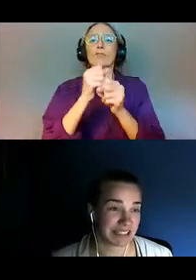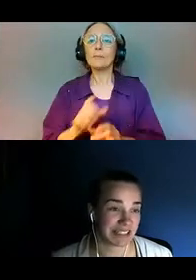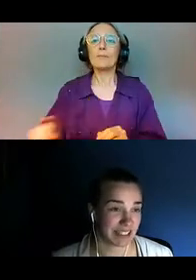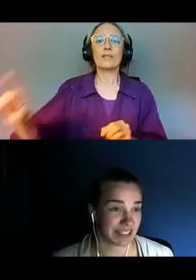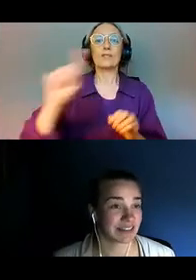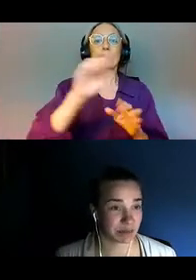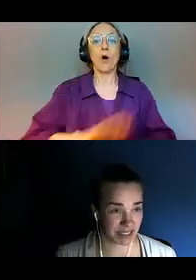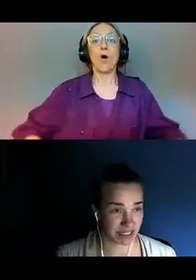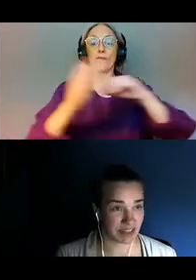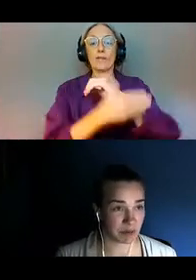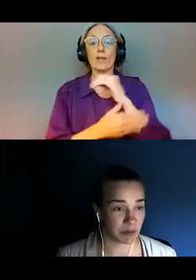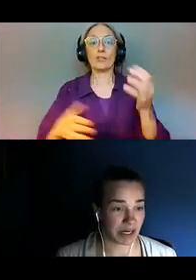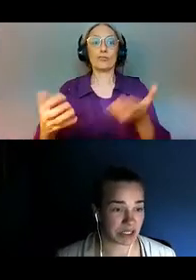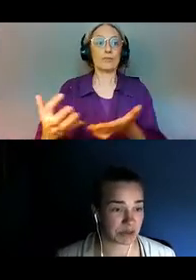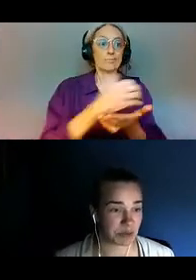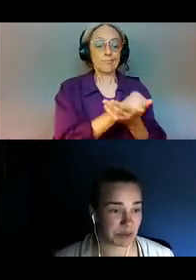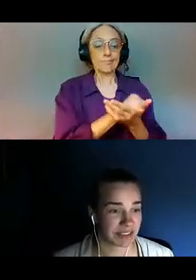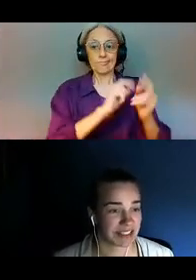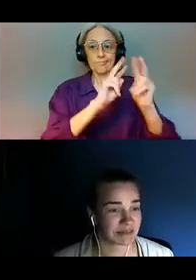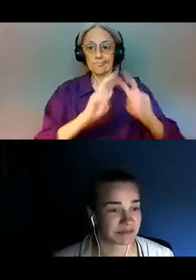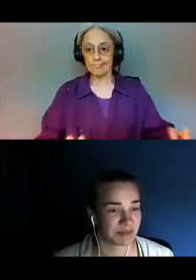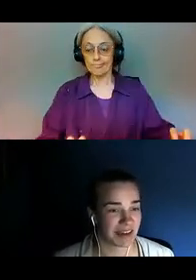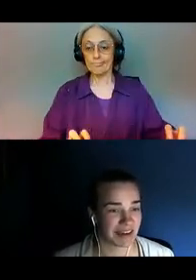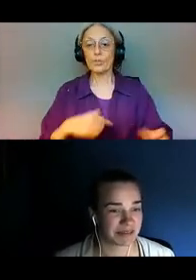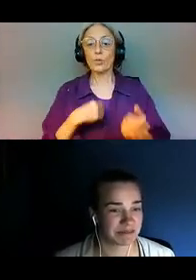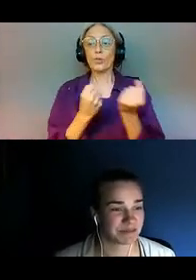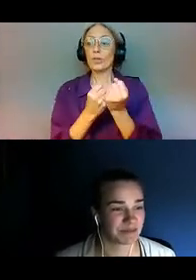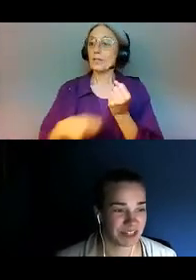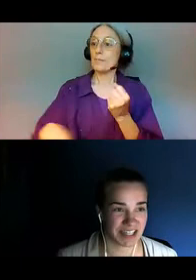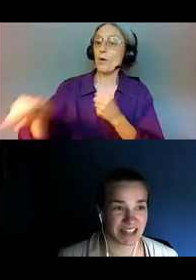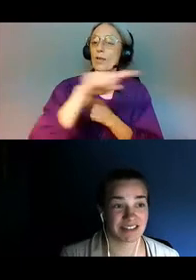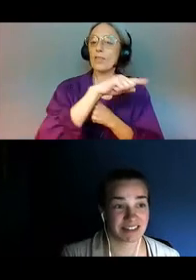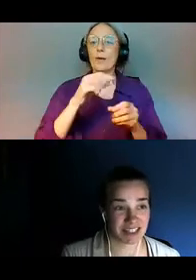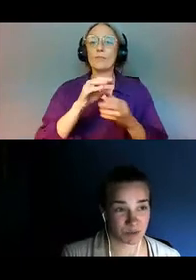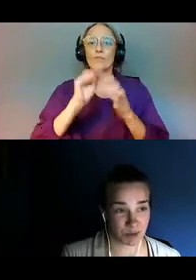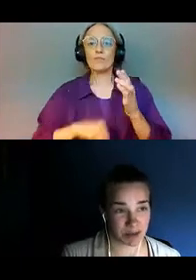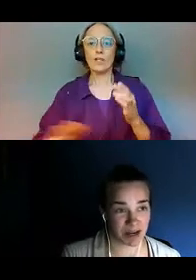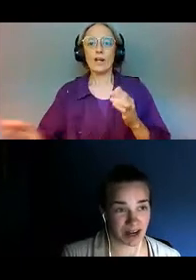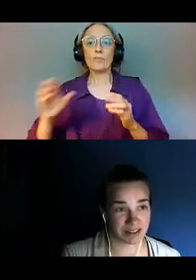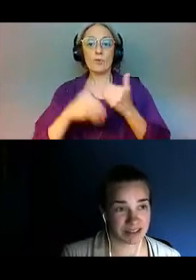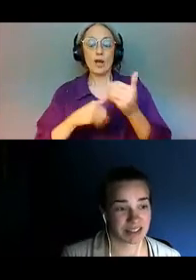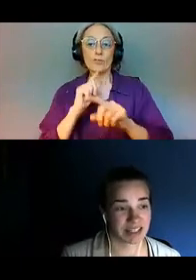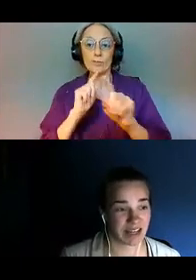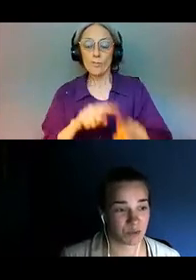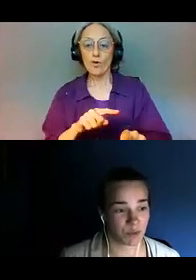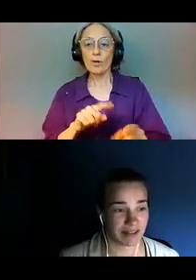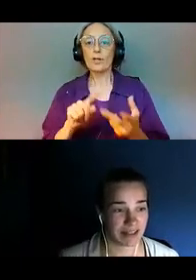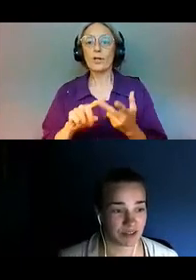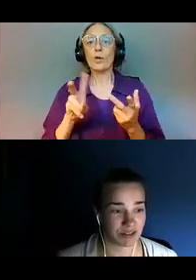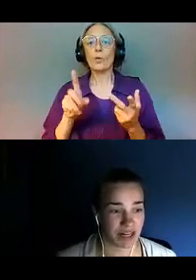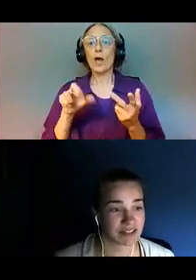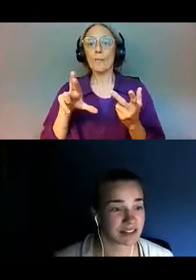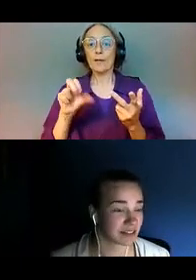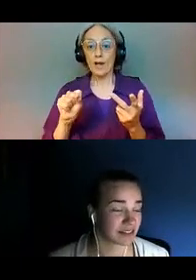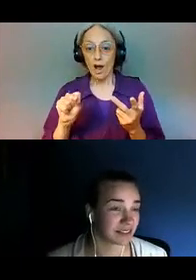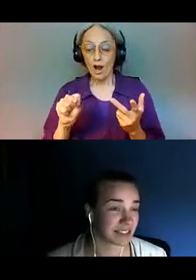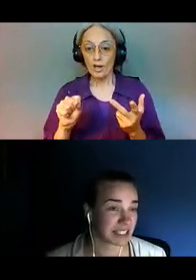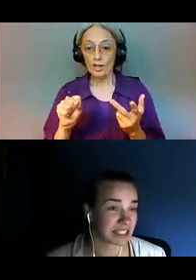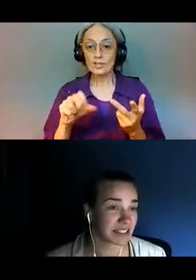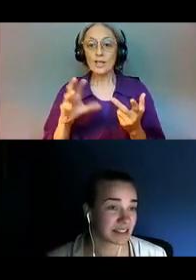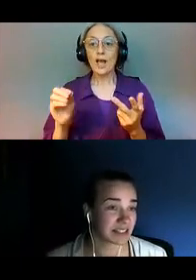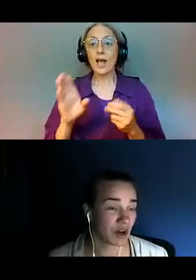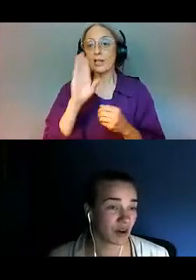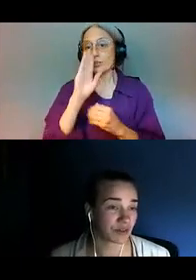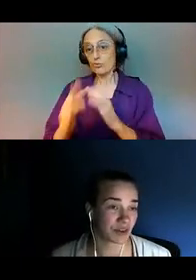support grantees in completing their progress report via these webinars, as well as direct